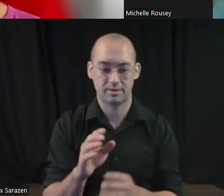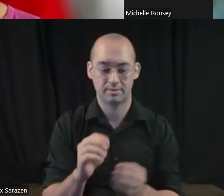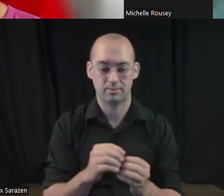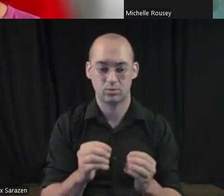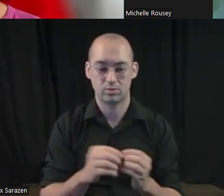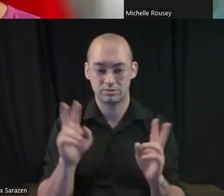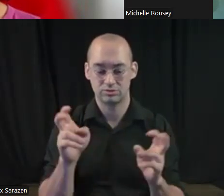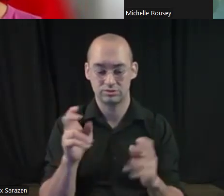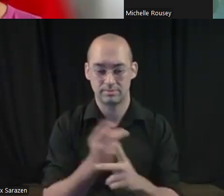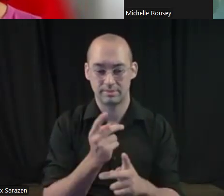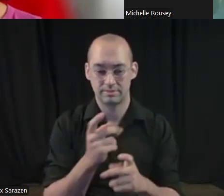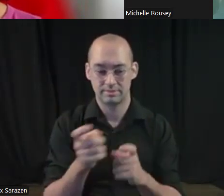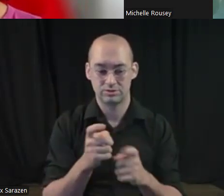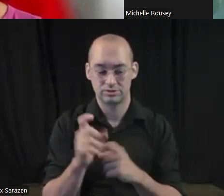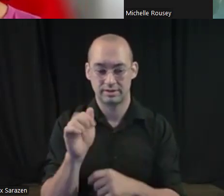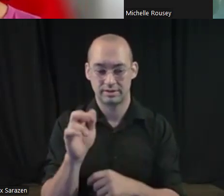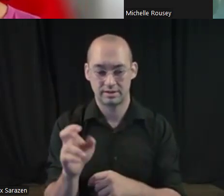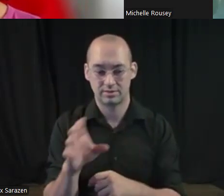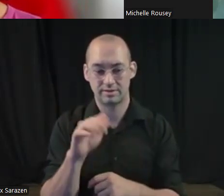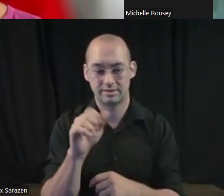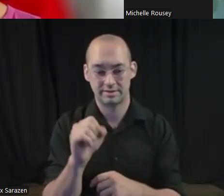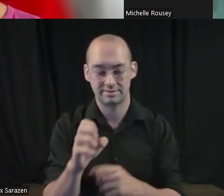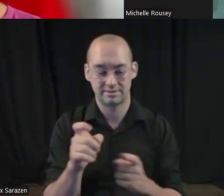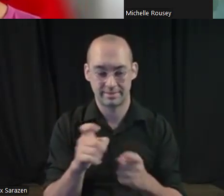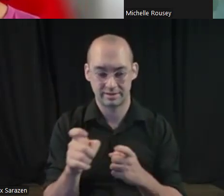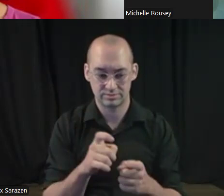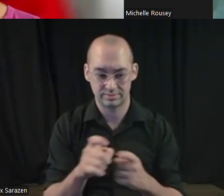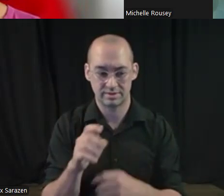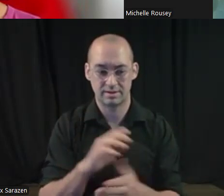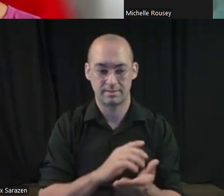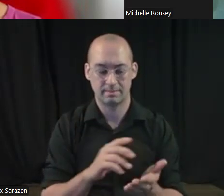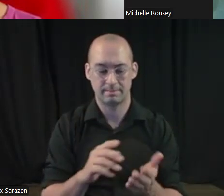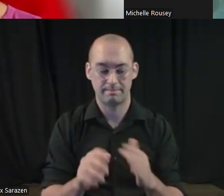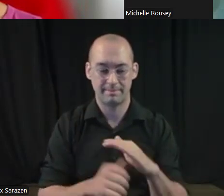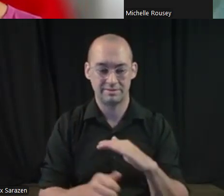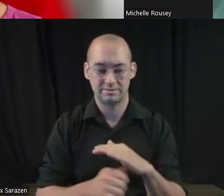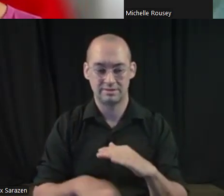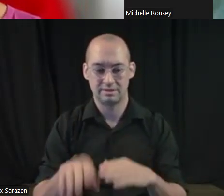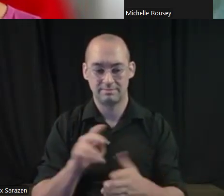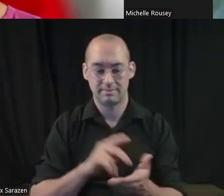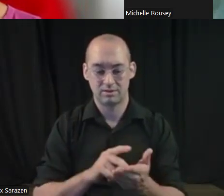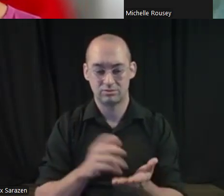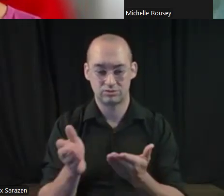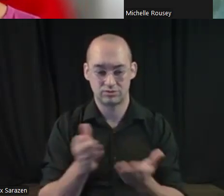care. I can't get case management. I can't get basic medical services through them. Moving